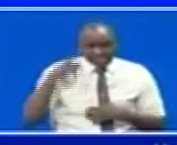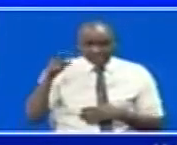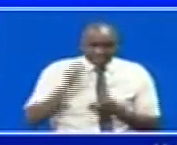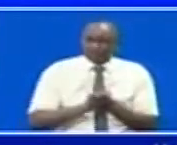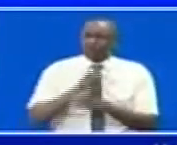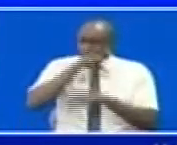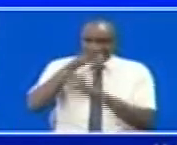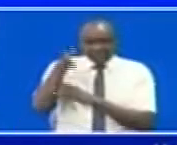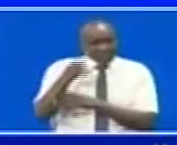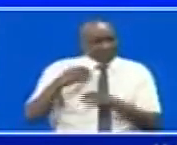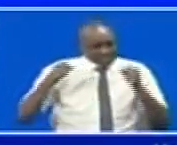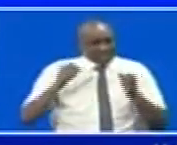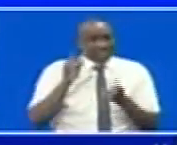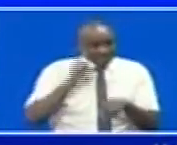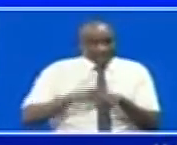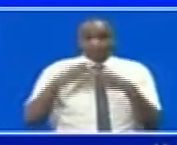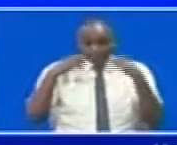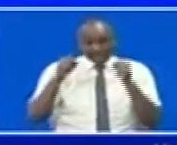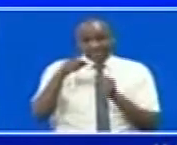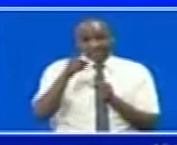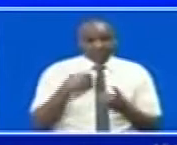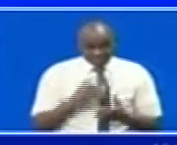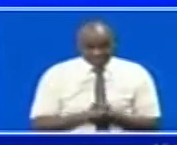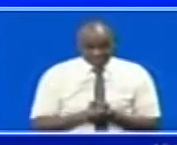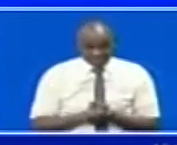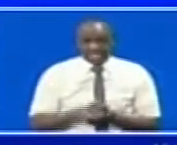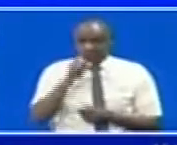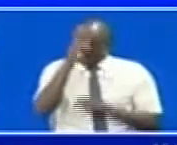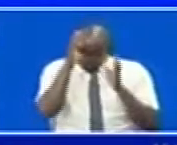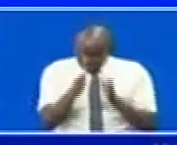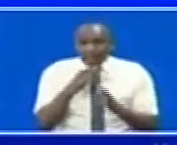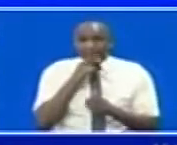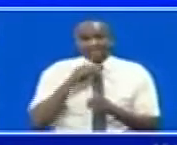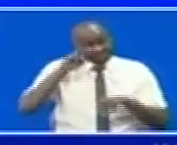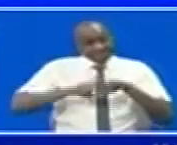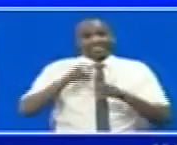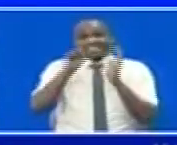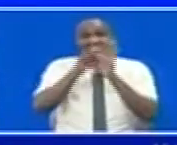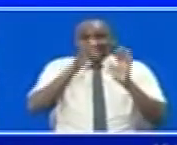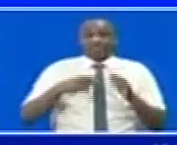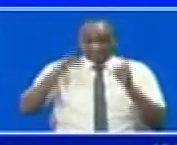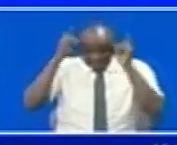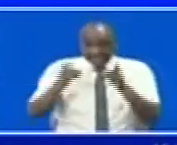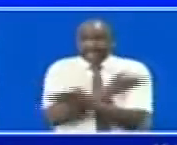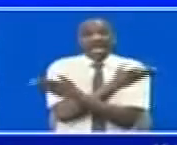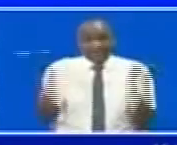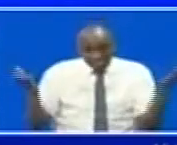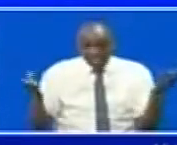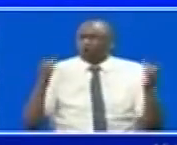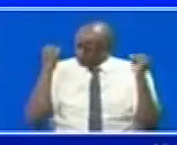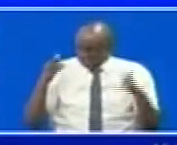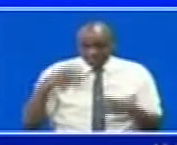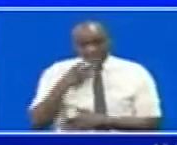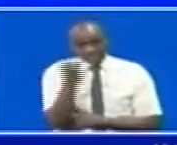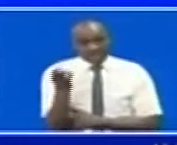in the provinces as they did the president's bidding, when one man sitting at State House had the power to decide the fate of millions of